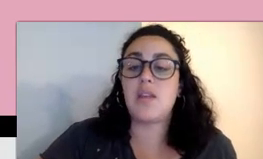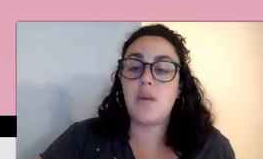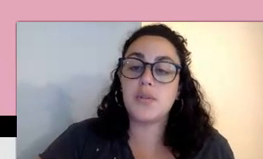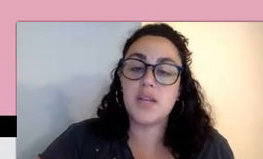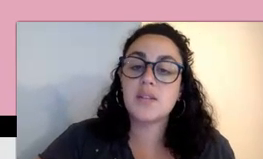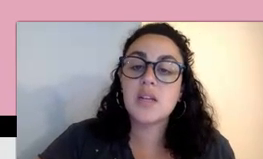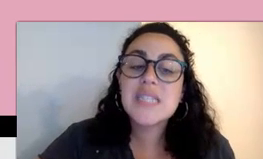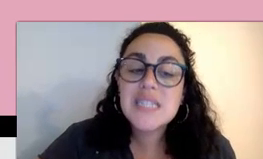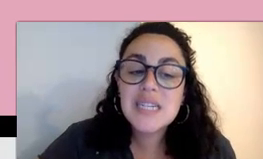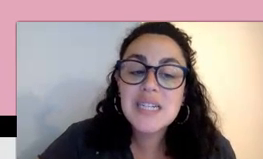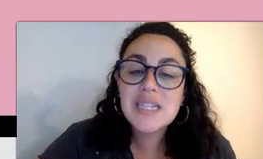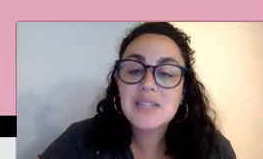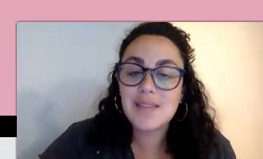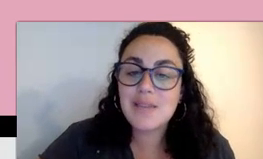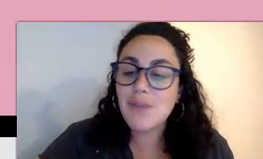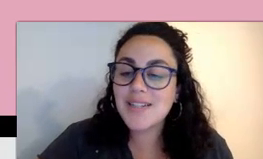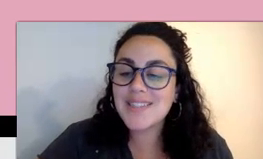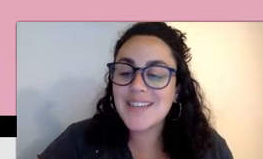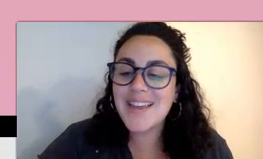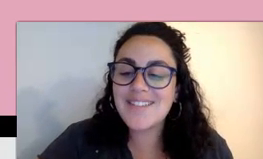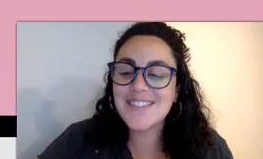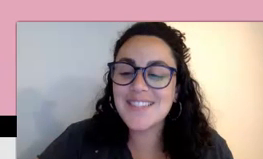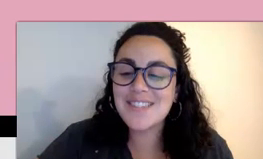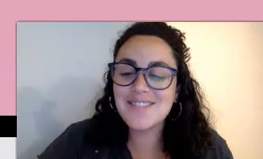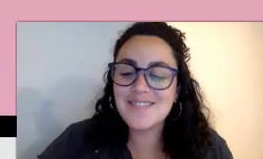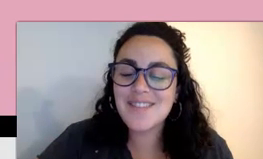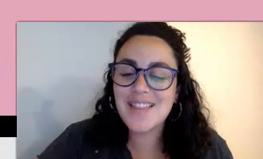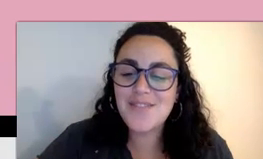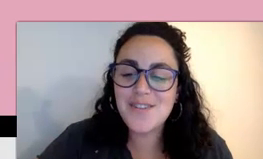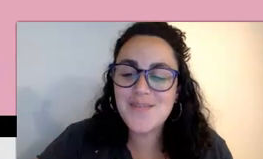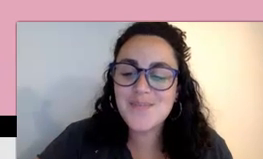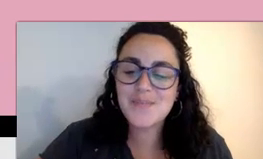sound that it can represent. T. Keep practicing, and I will see you soon. I love you.